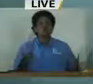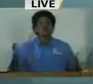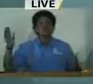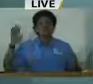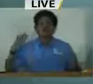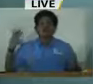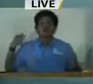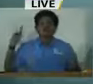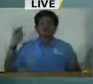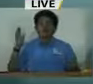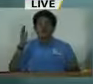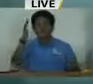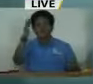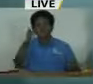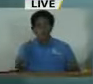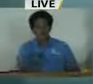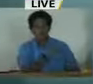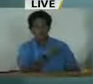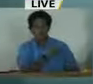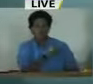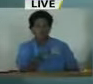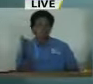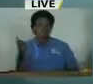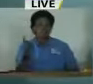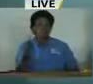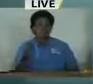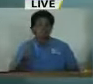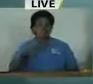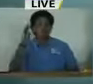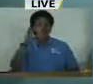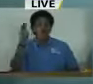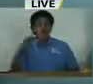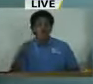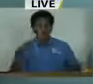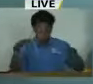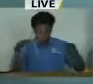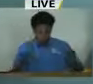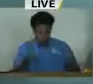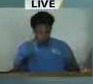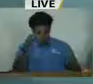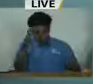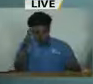future. Morality is something that we all grasp as a concept. Yes.